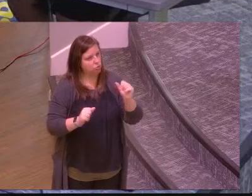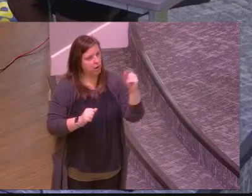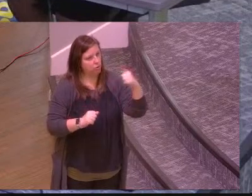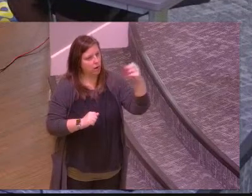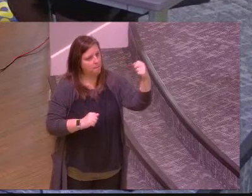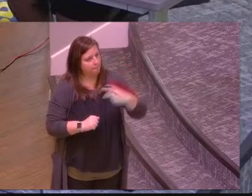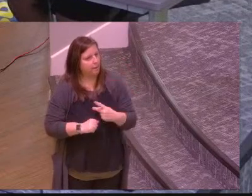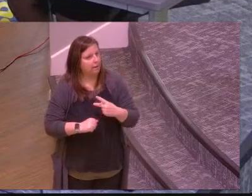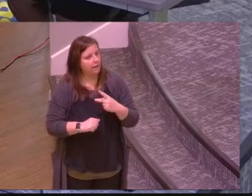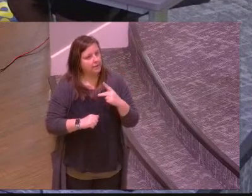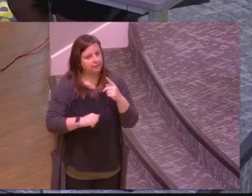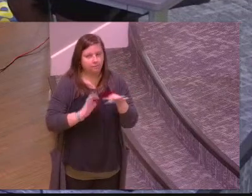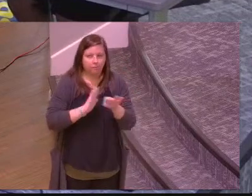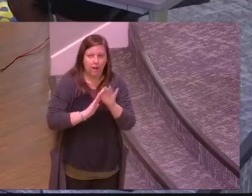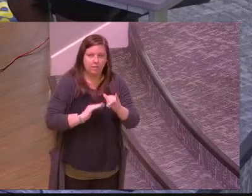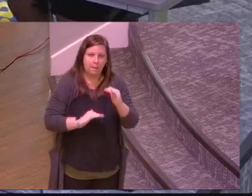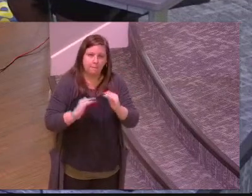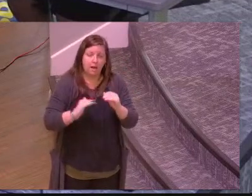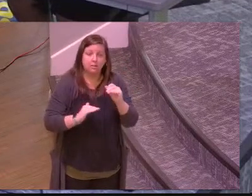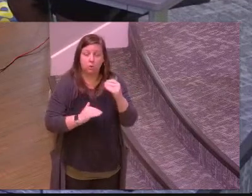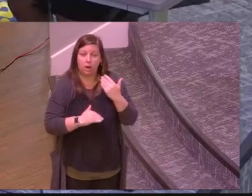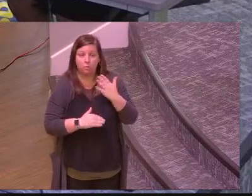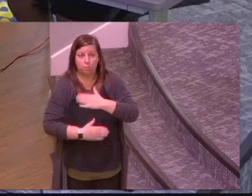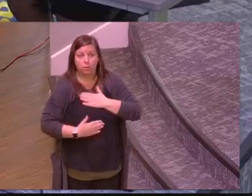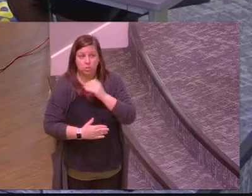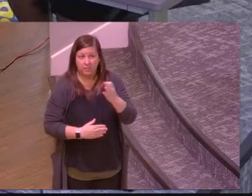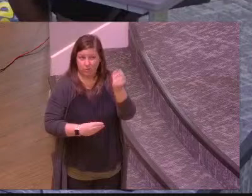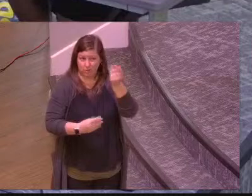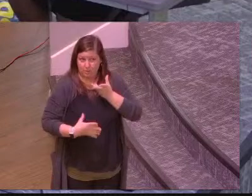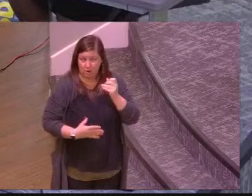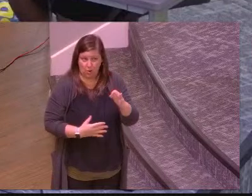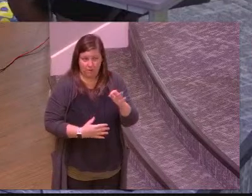don't pull that off as well as I'd like to.